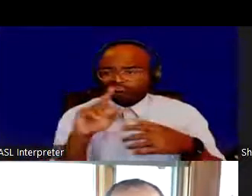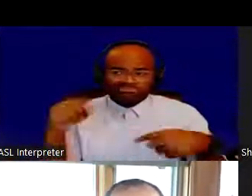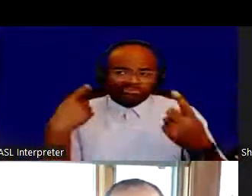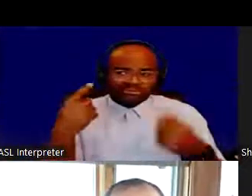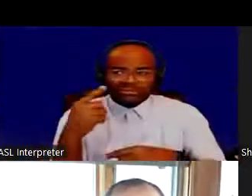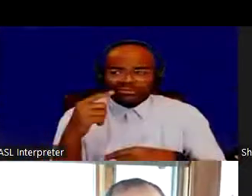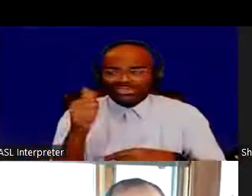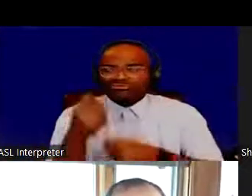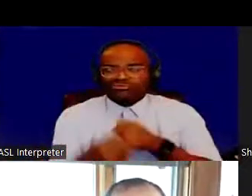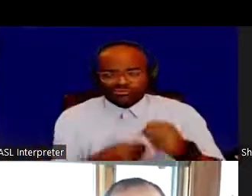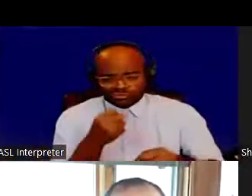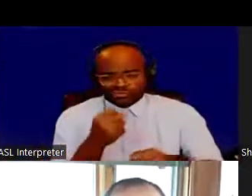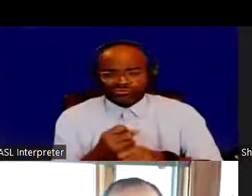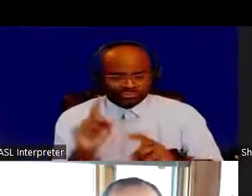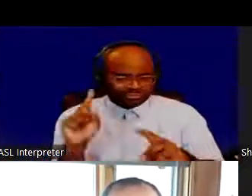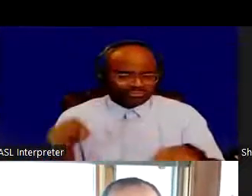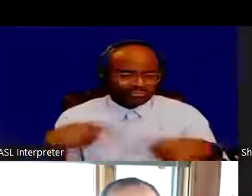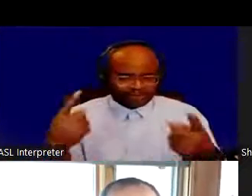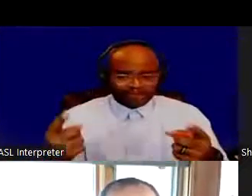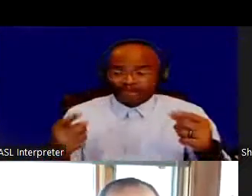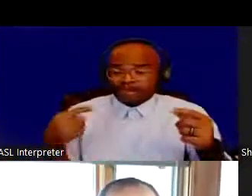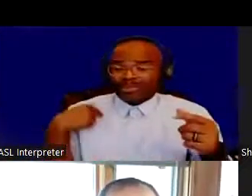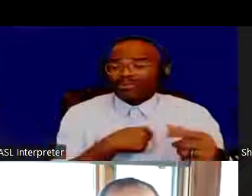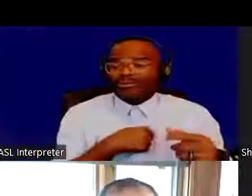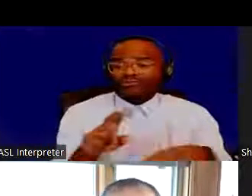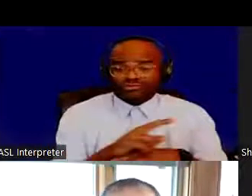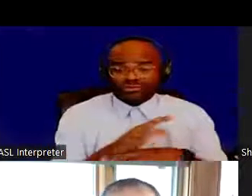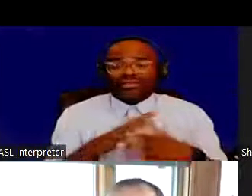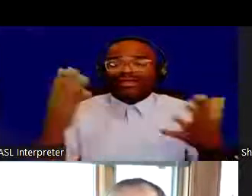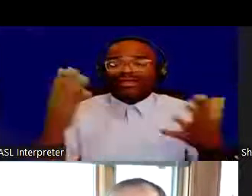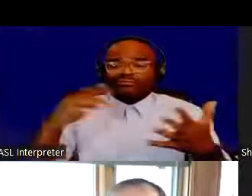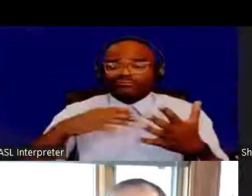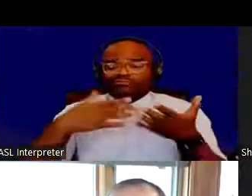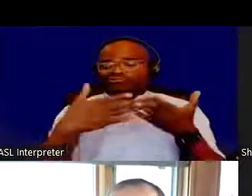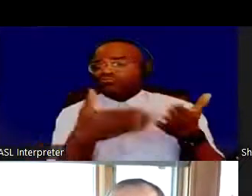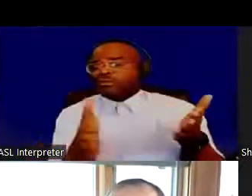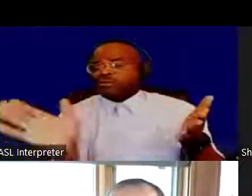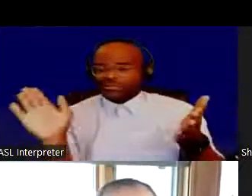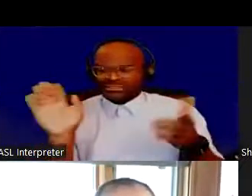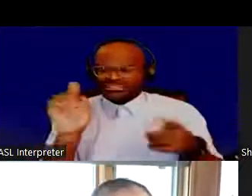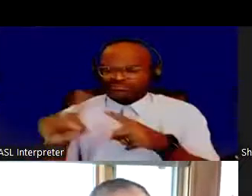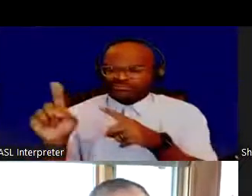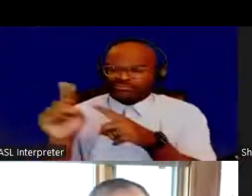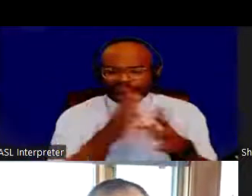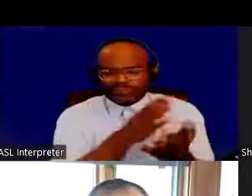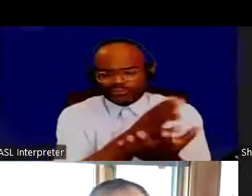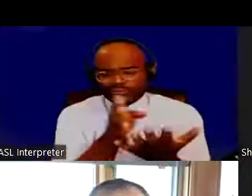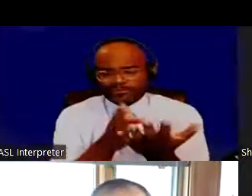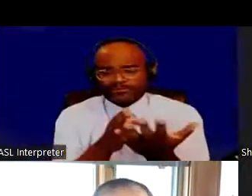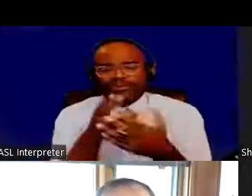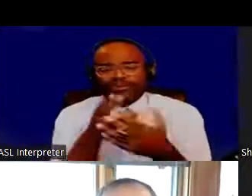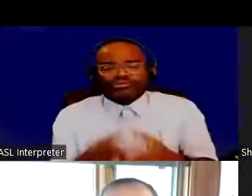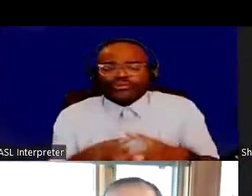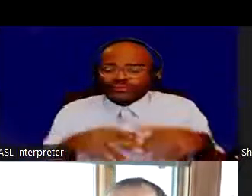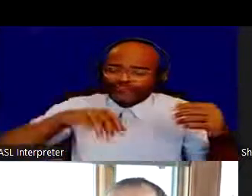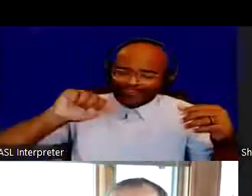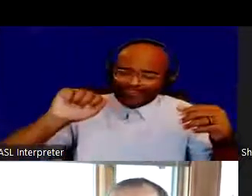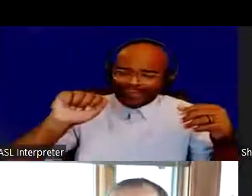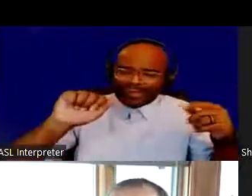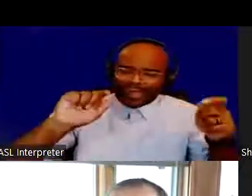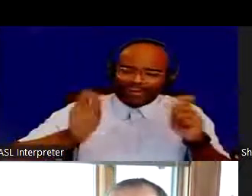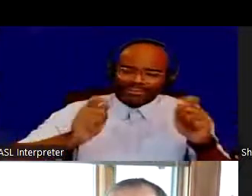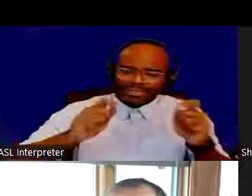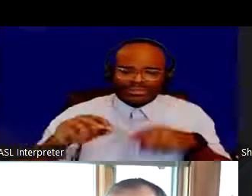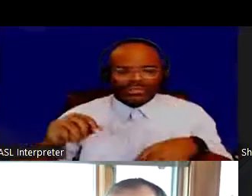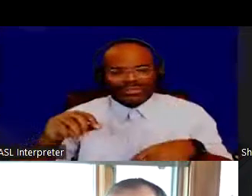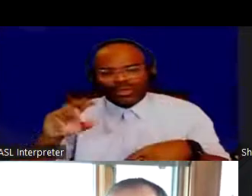used in a huge range of contexts, is called the Adaptation Workbook. I'm not going to